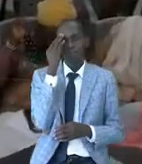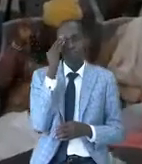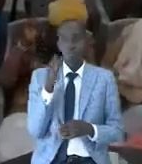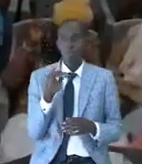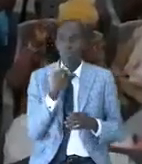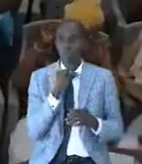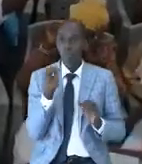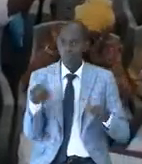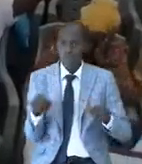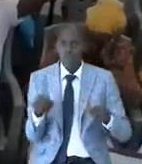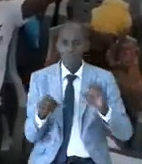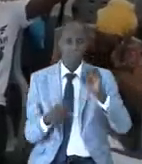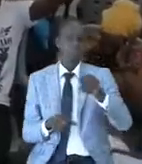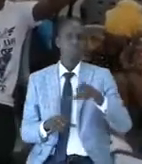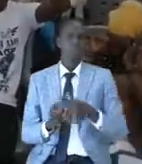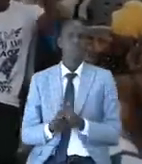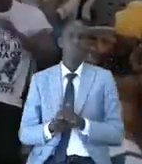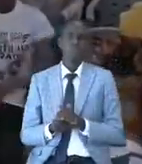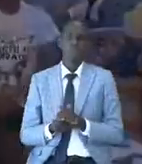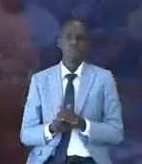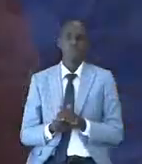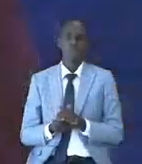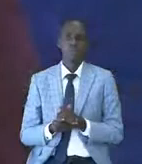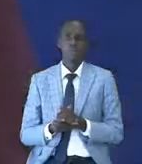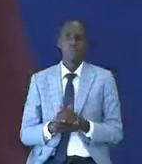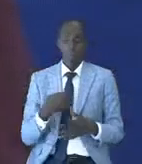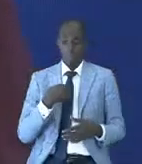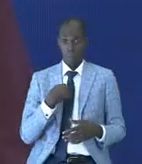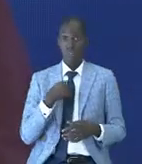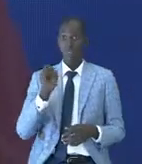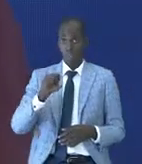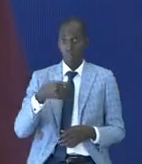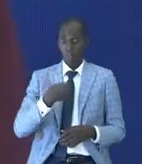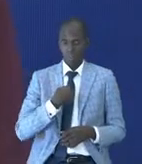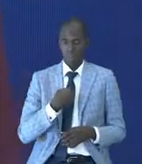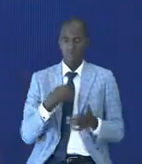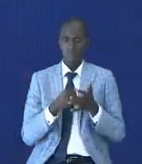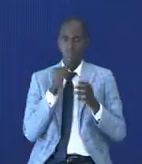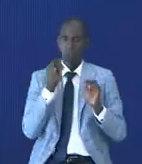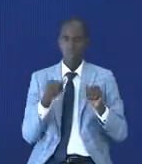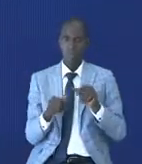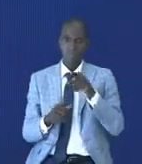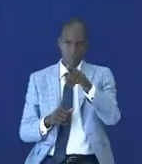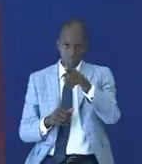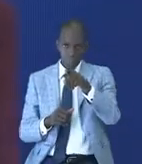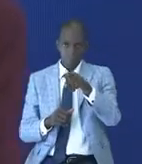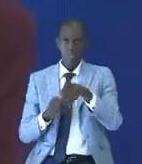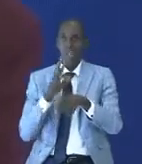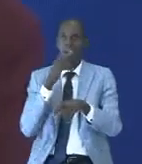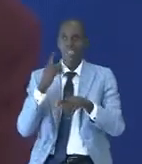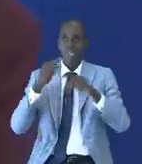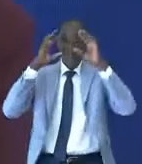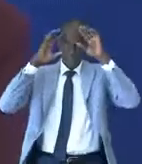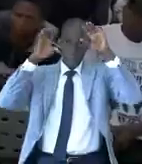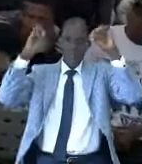Possible? Of course. Me? Of course. You are the candidate for